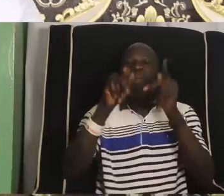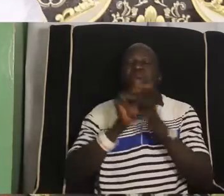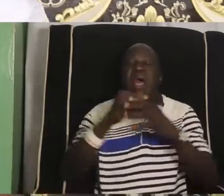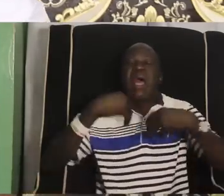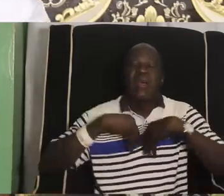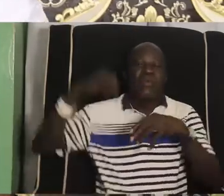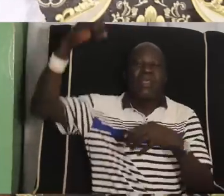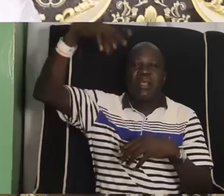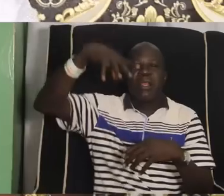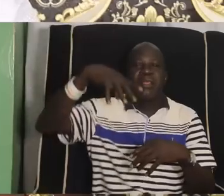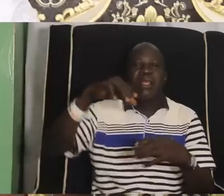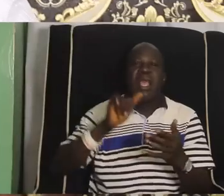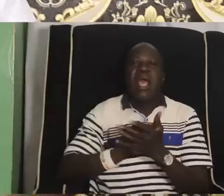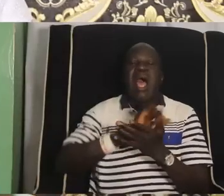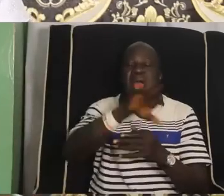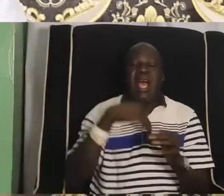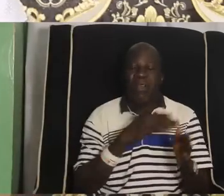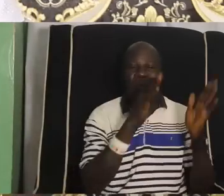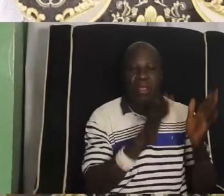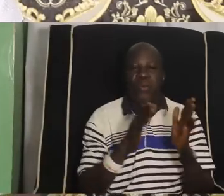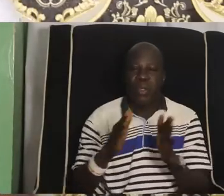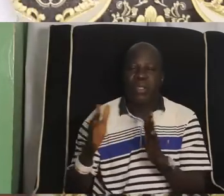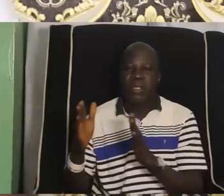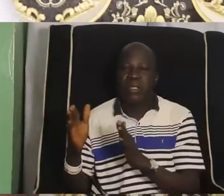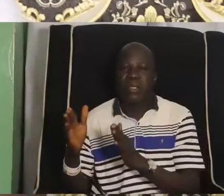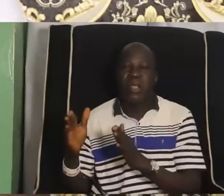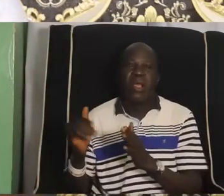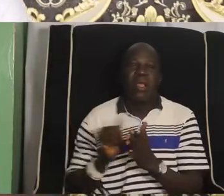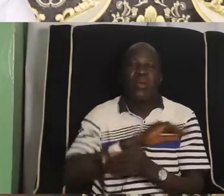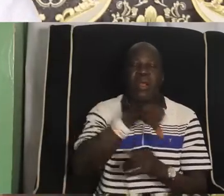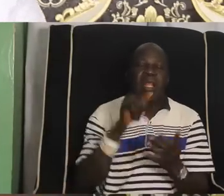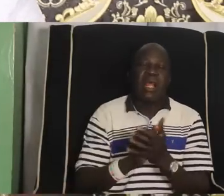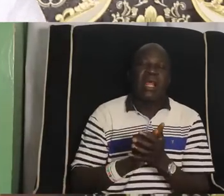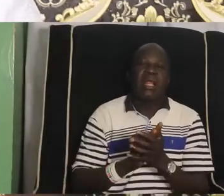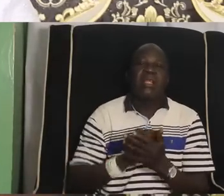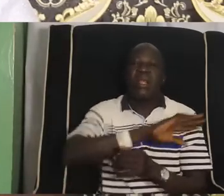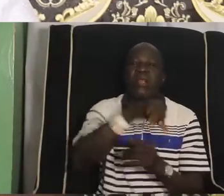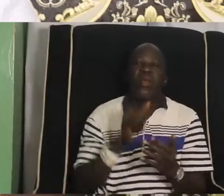ofe. They are the people that have. I will shape to it agbara Olorun. Babasebioba in